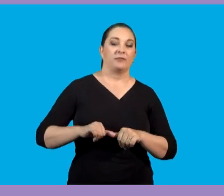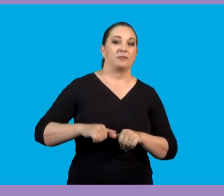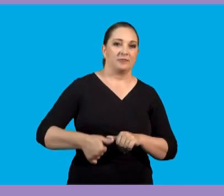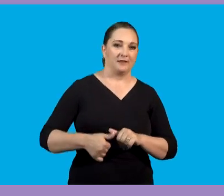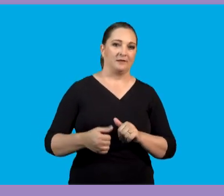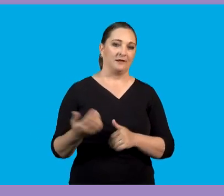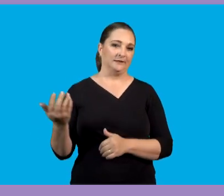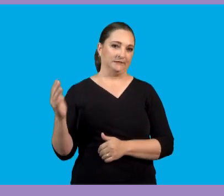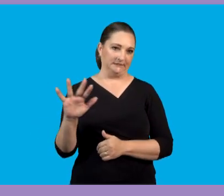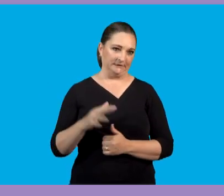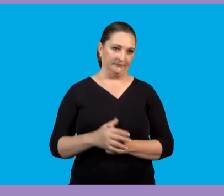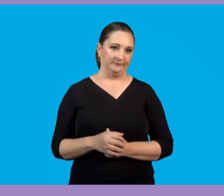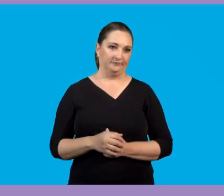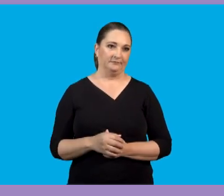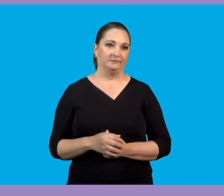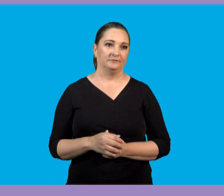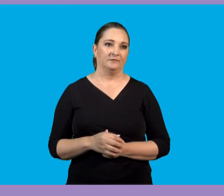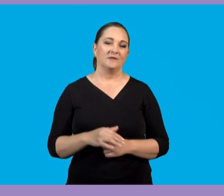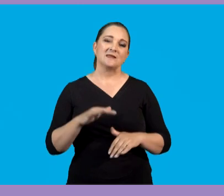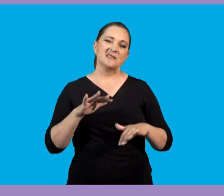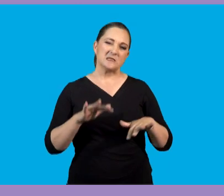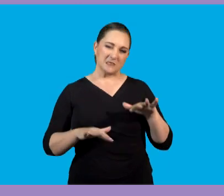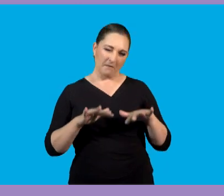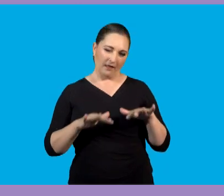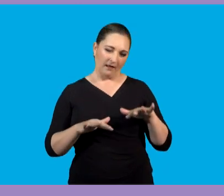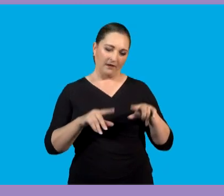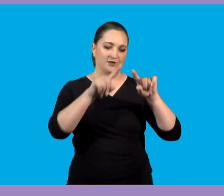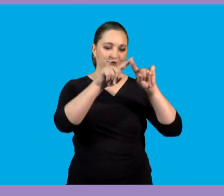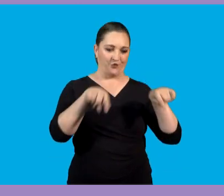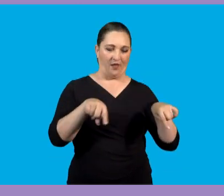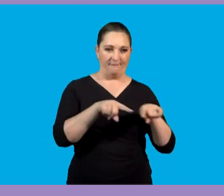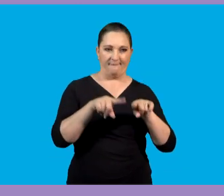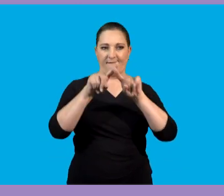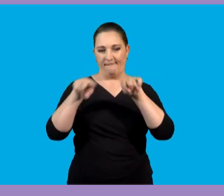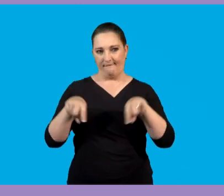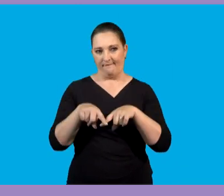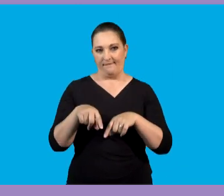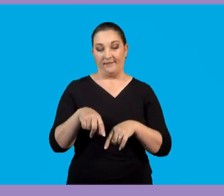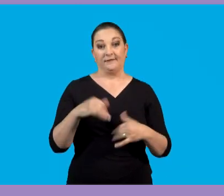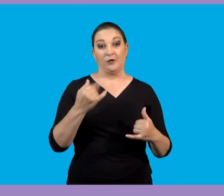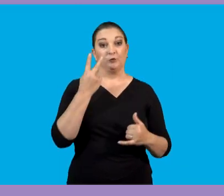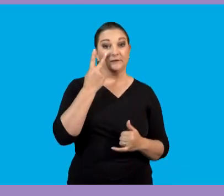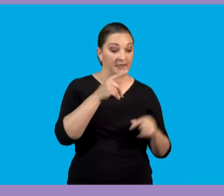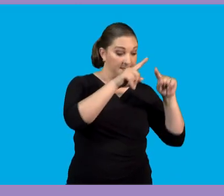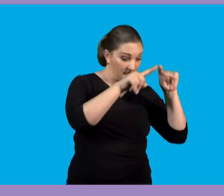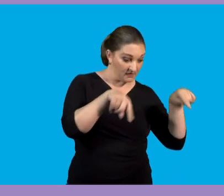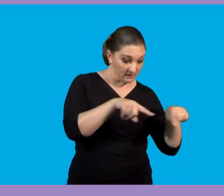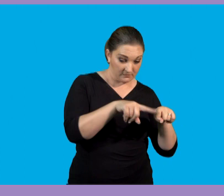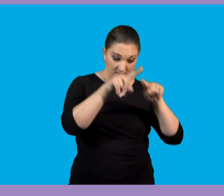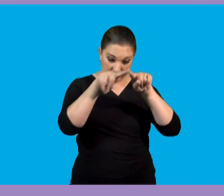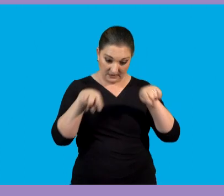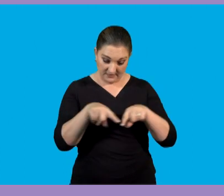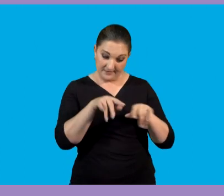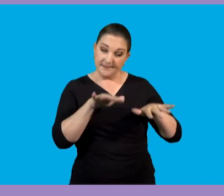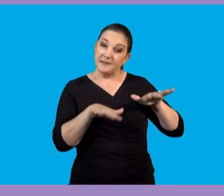next slide, which is similar triangles. Now, when we are working with two triangles that are